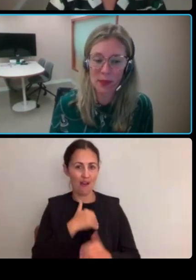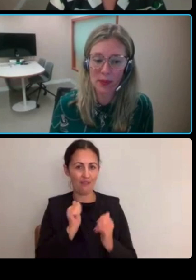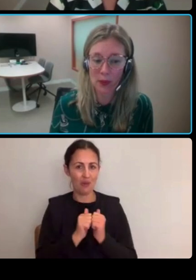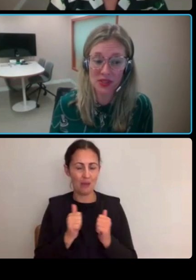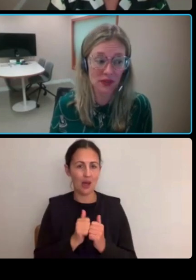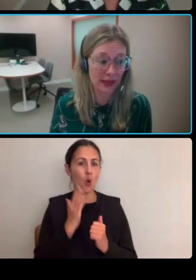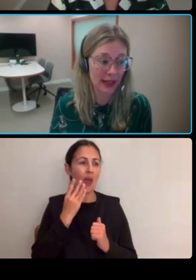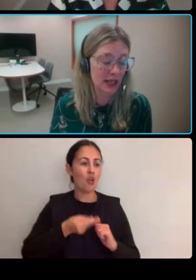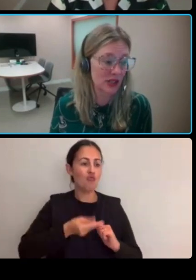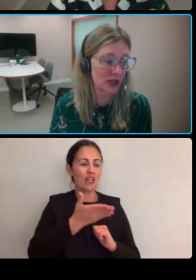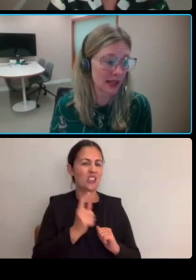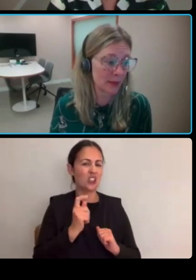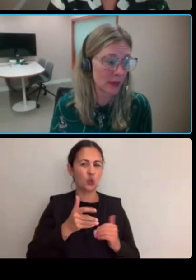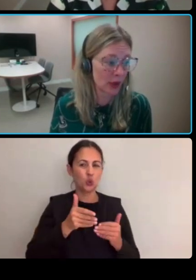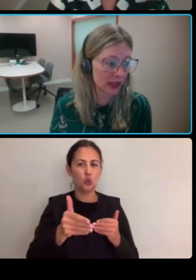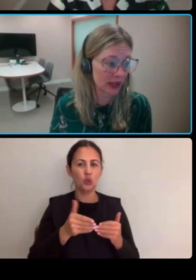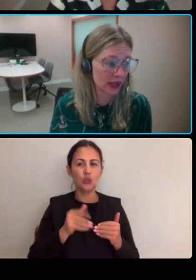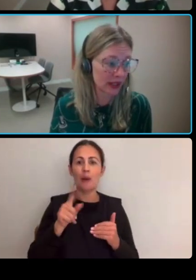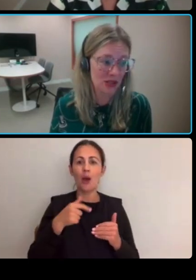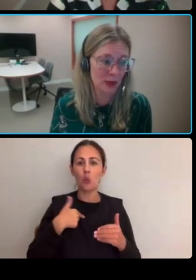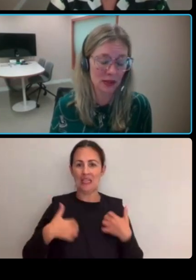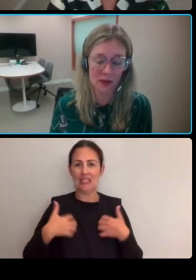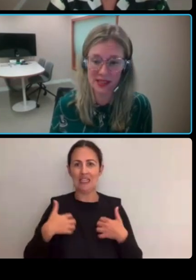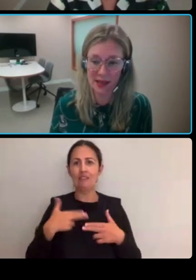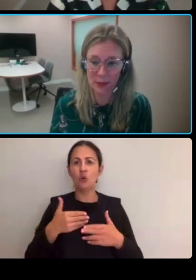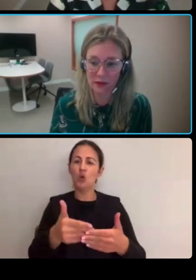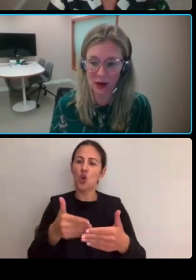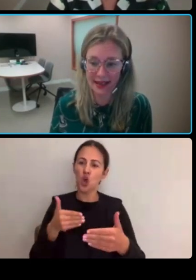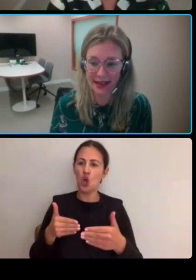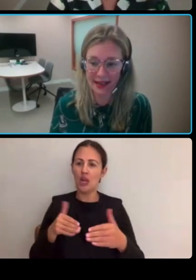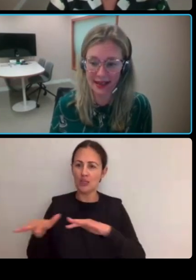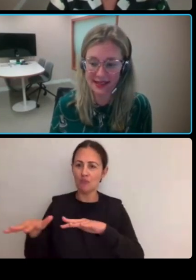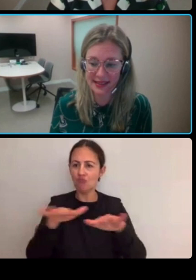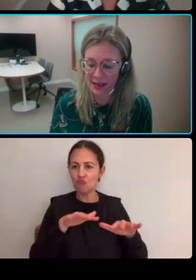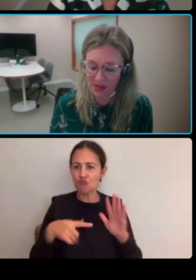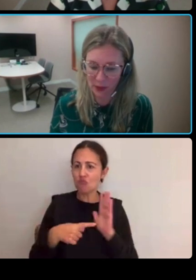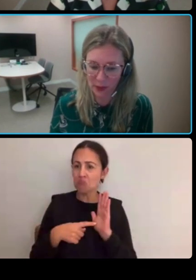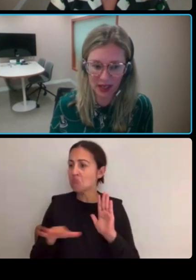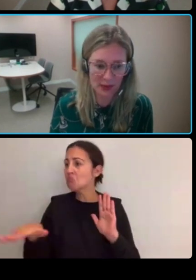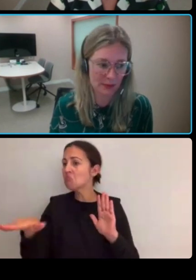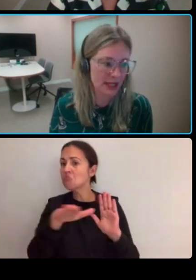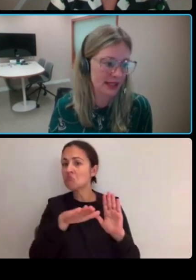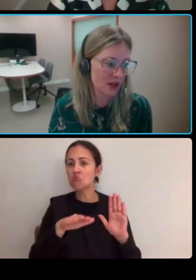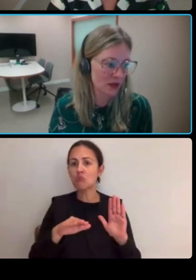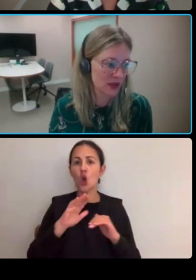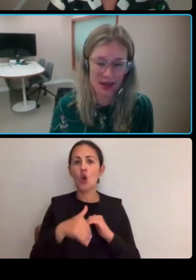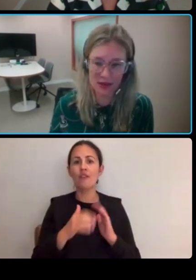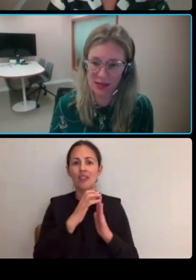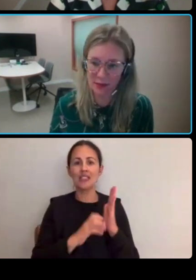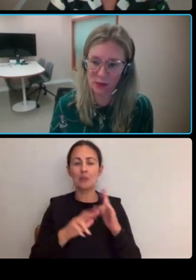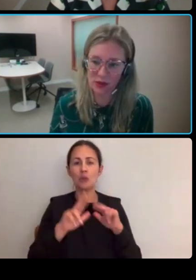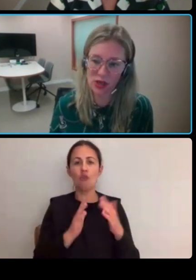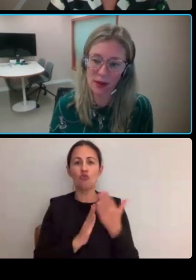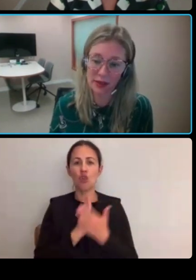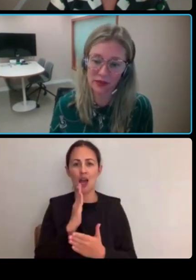released, but we're also really keen to do some earlier engagement on the statement of rights. So working with the Minister's Office